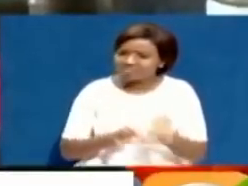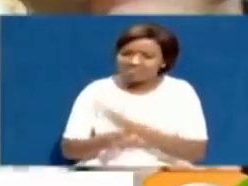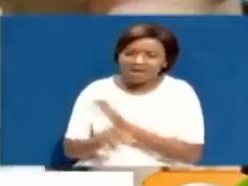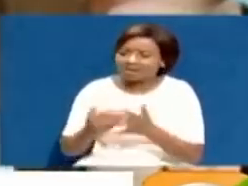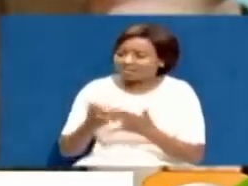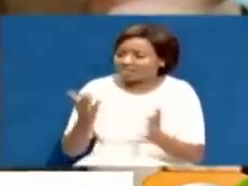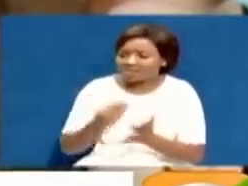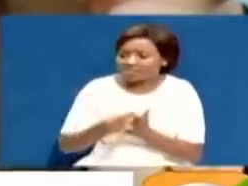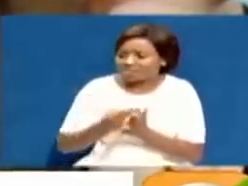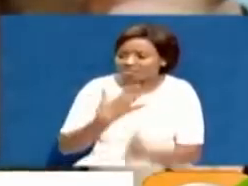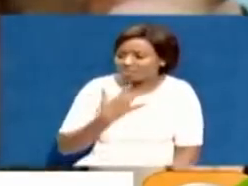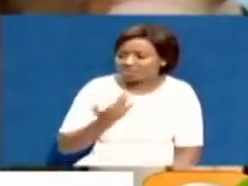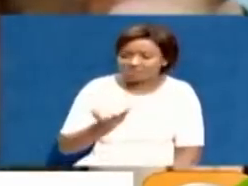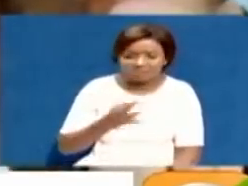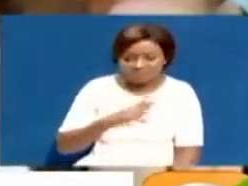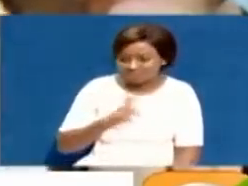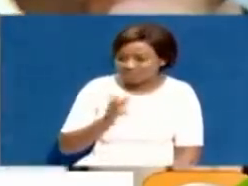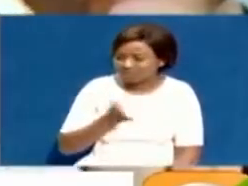bei yoyote.